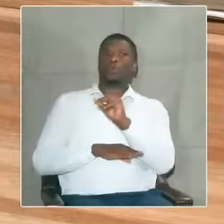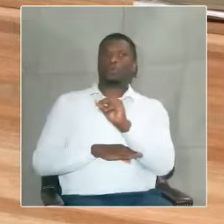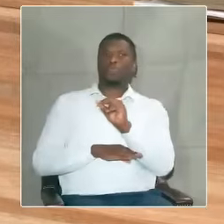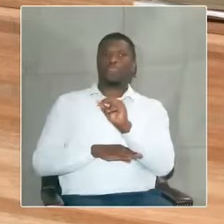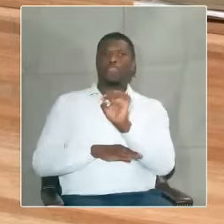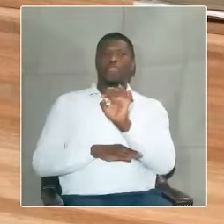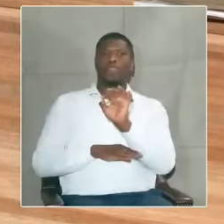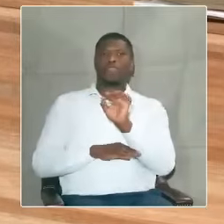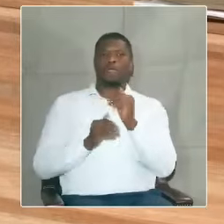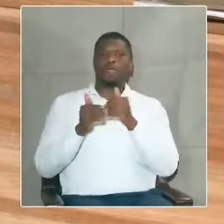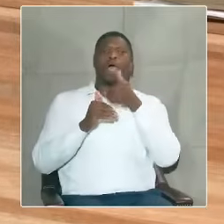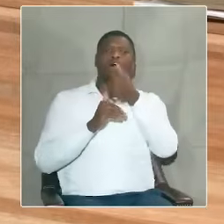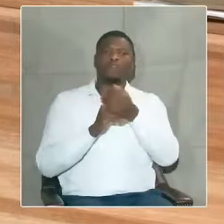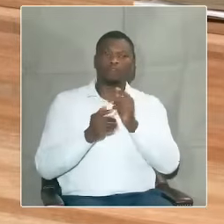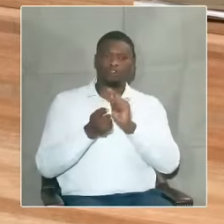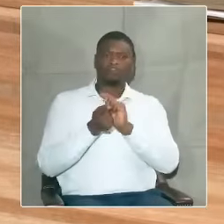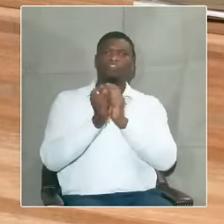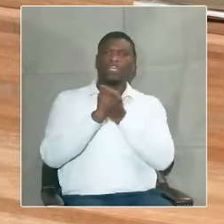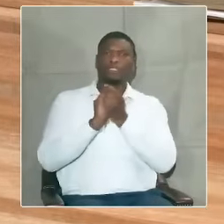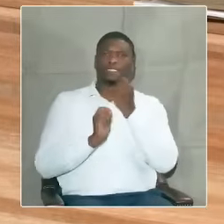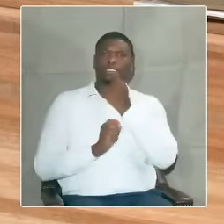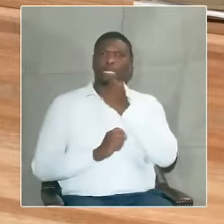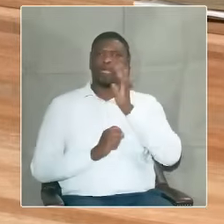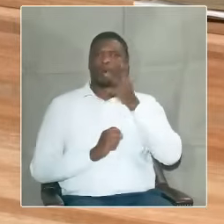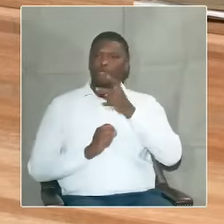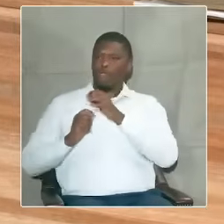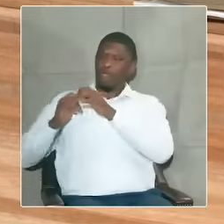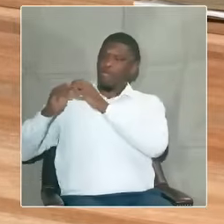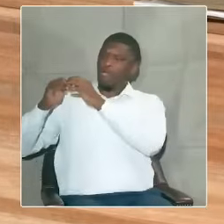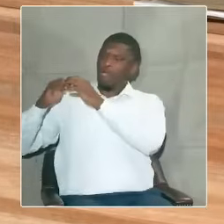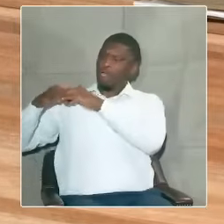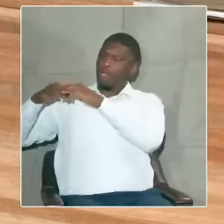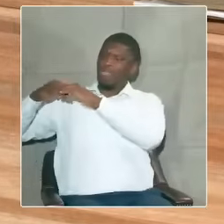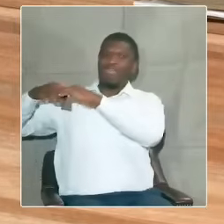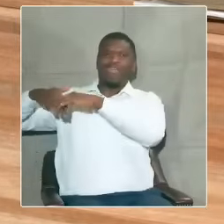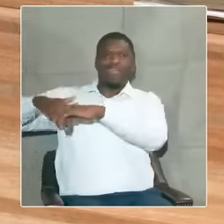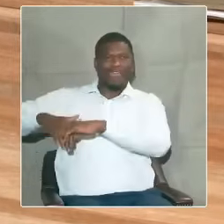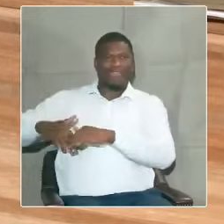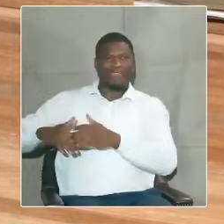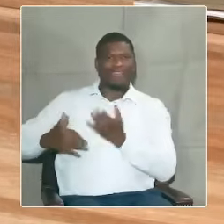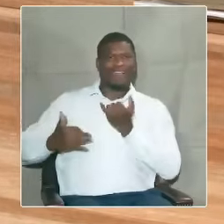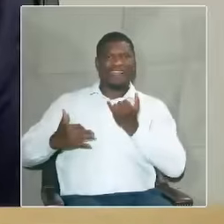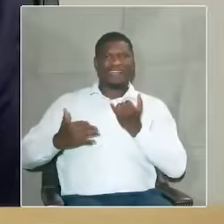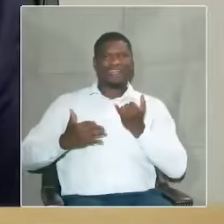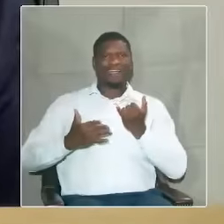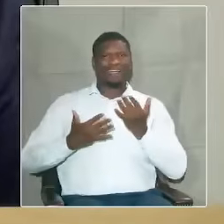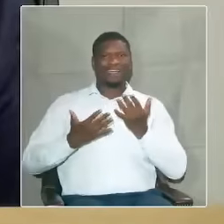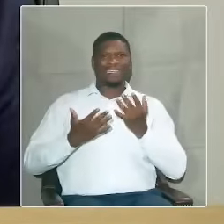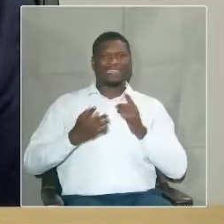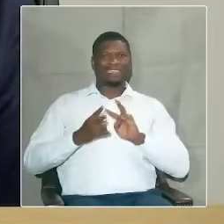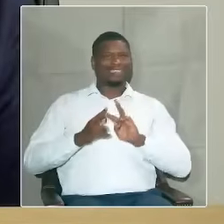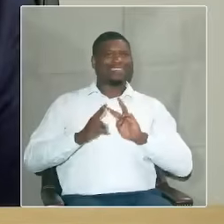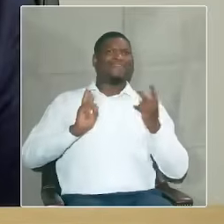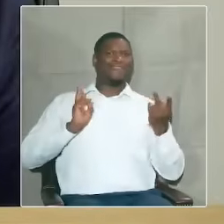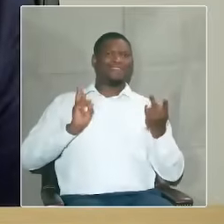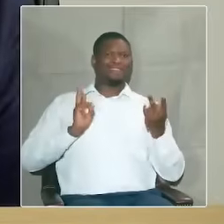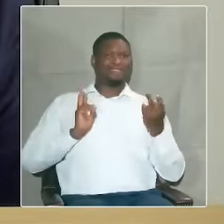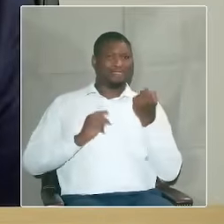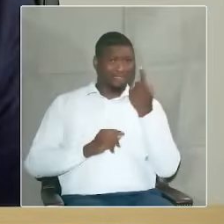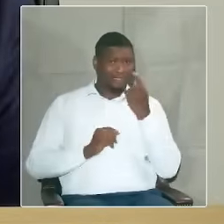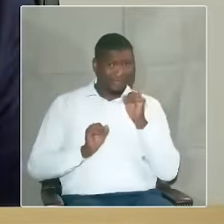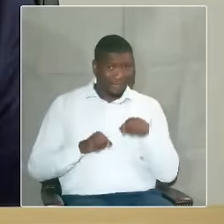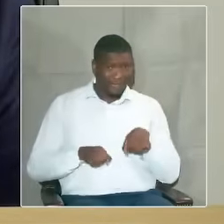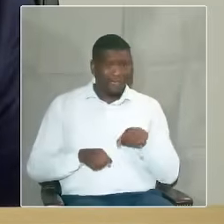qualifying it, you said you wouldn't implement it. Do you understand where the commissioners are coming from? Yeah,